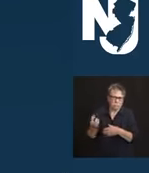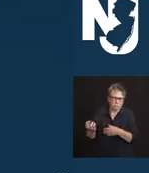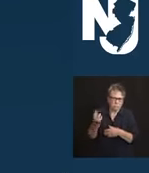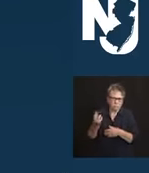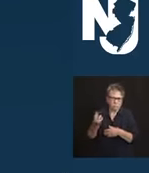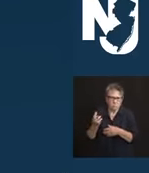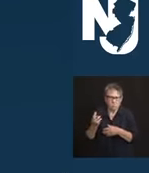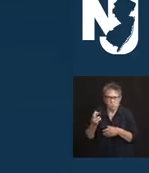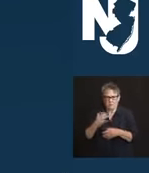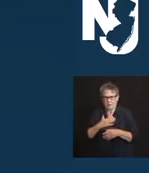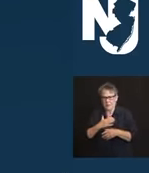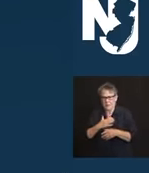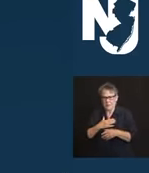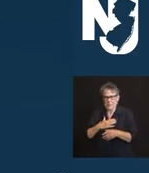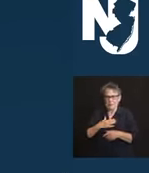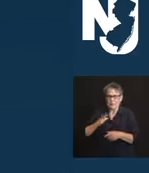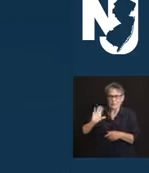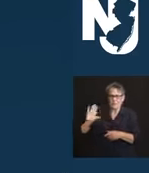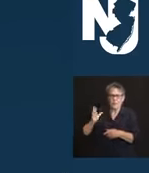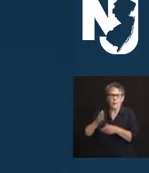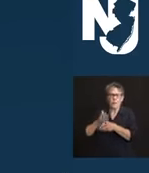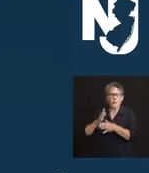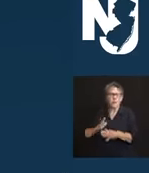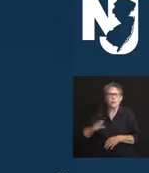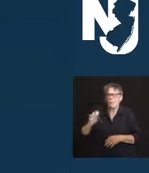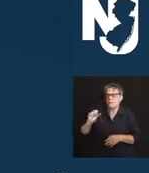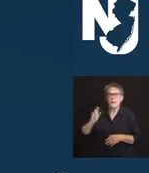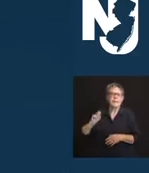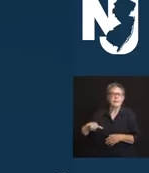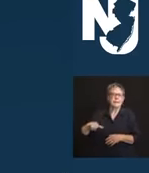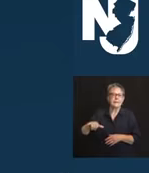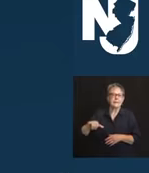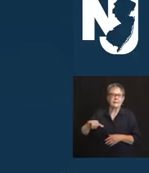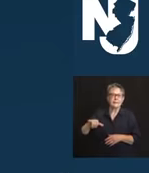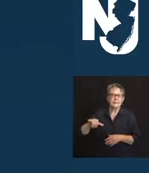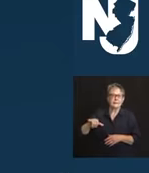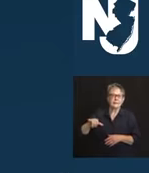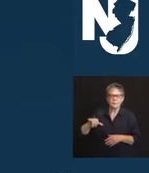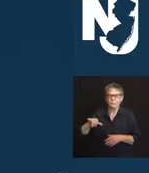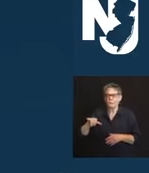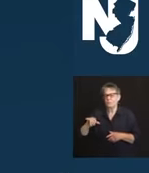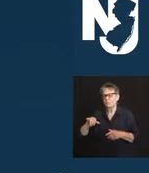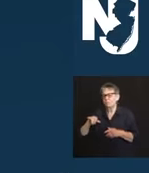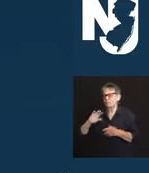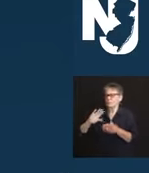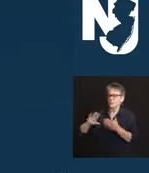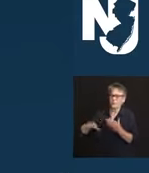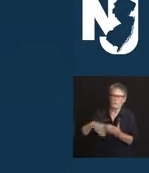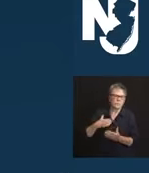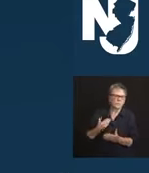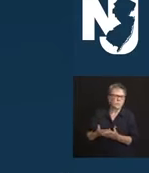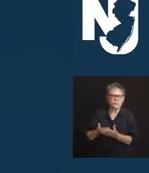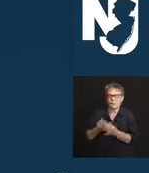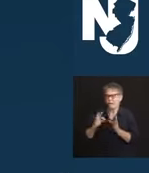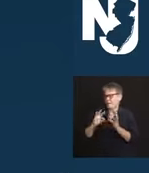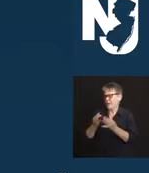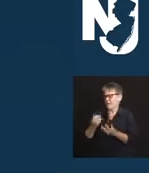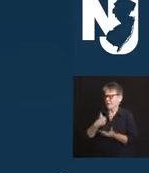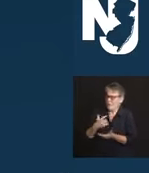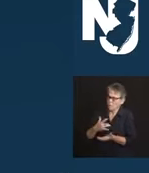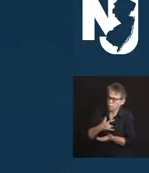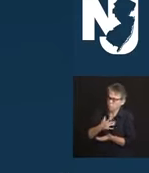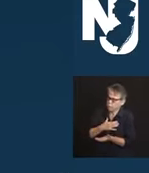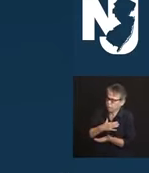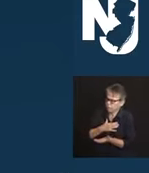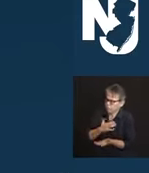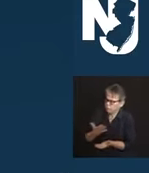are all in our thoughts and prayers, as is Christine, and may God bless her soul and each and every one of them. Next up, this